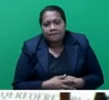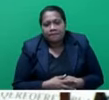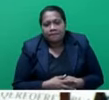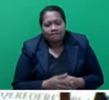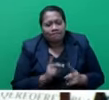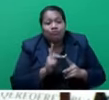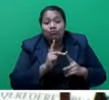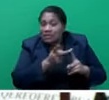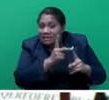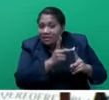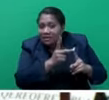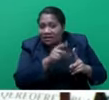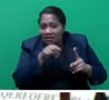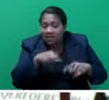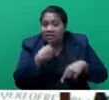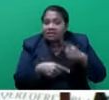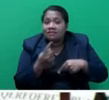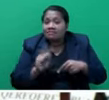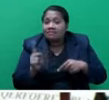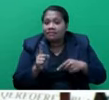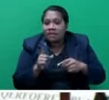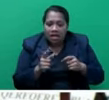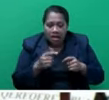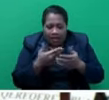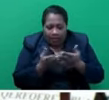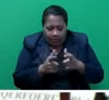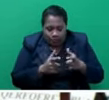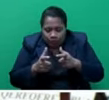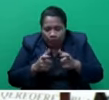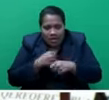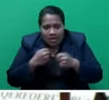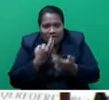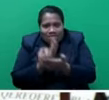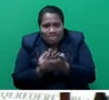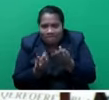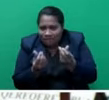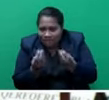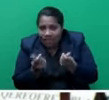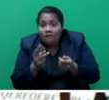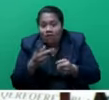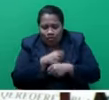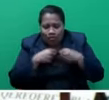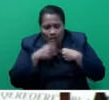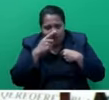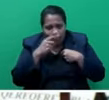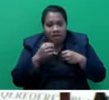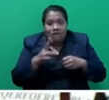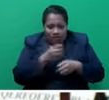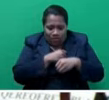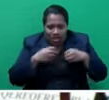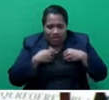political. This is about managing our finances for our people, for our taxpayers, and it is the responsibility of